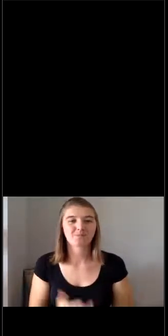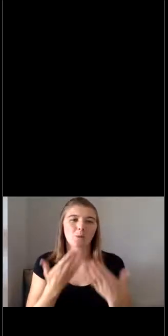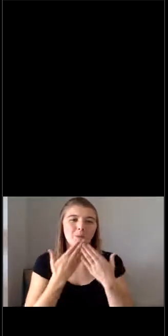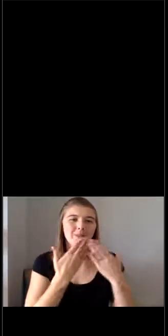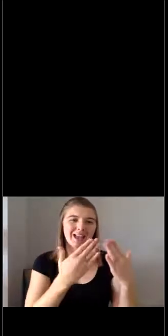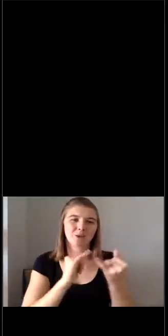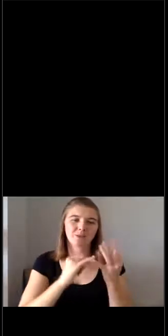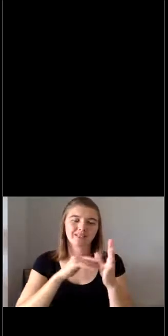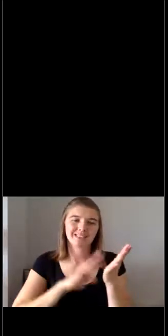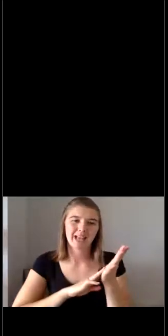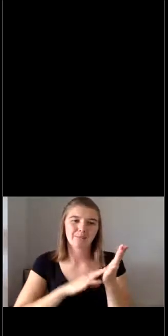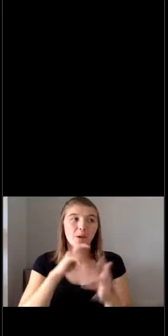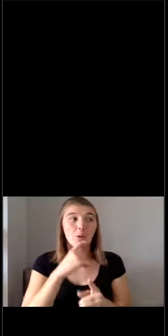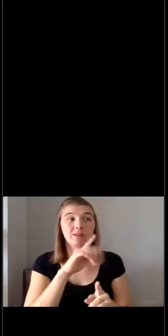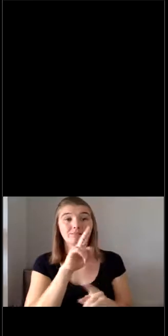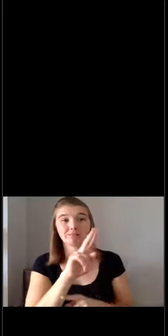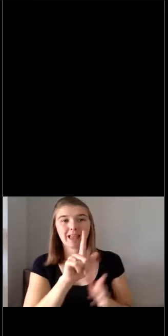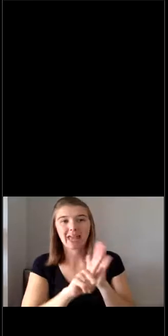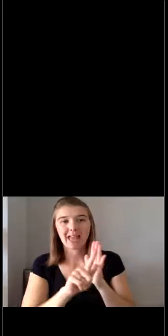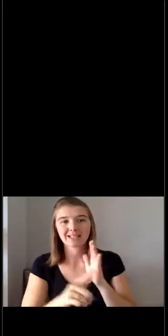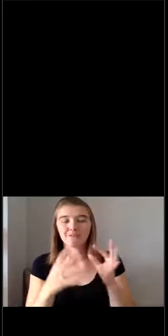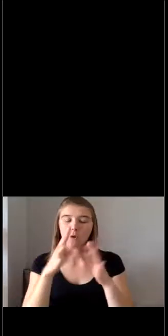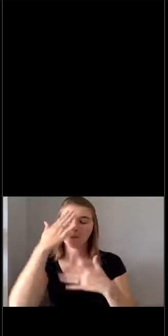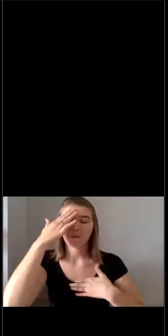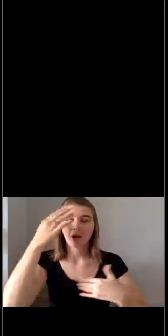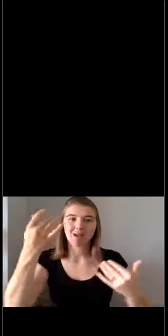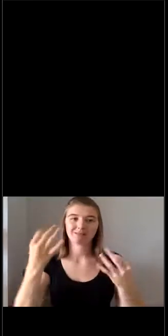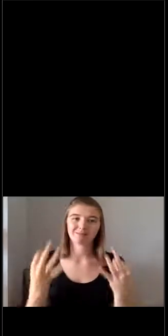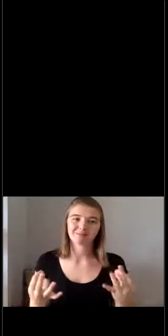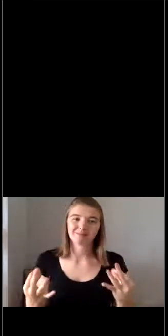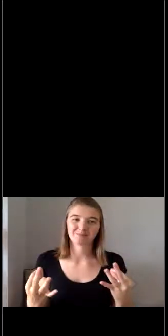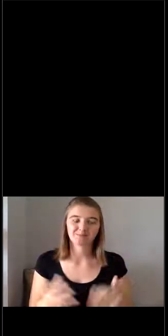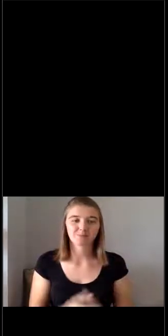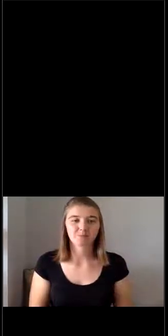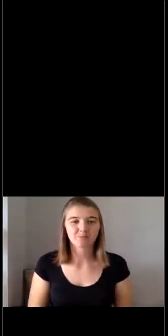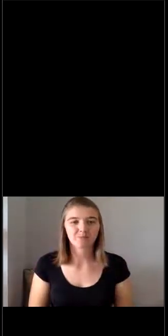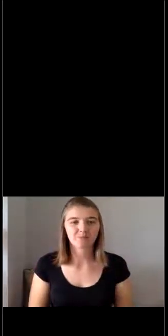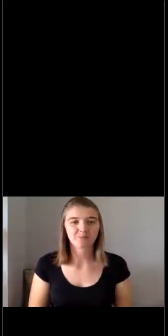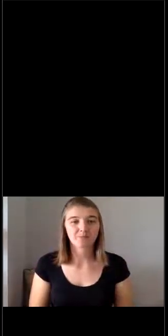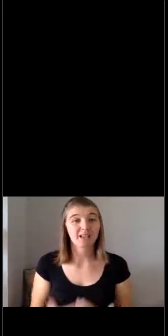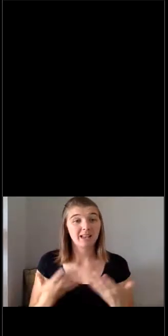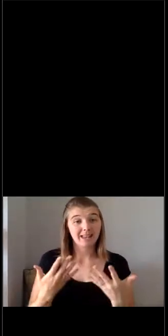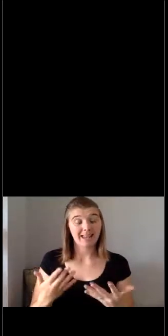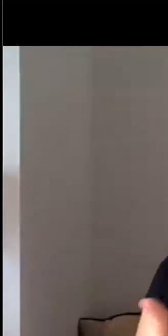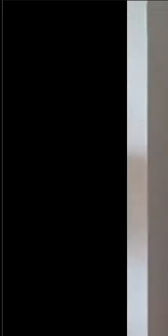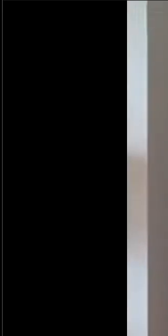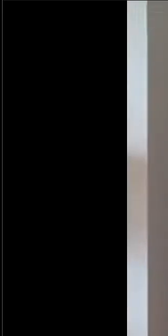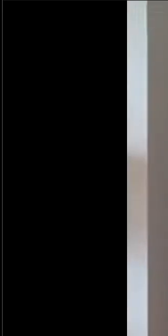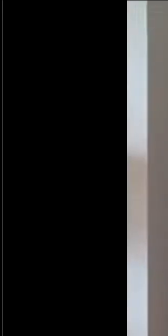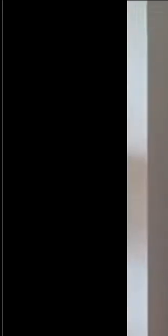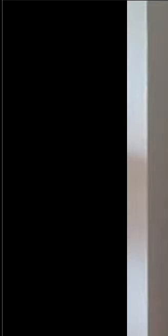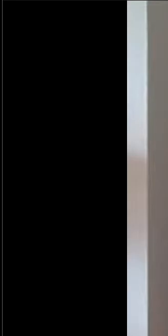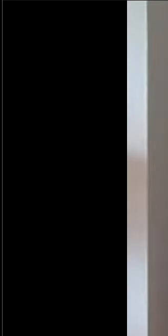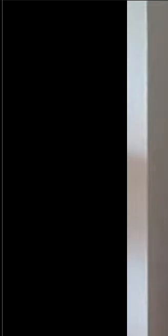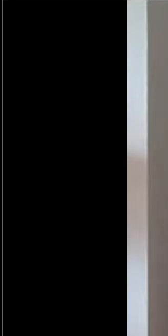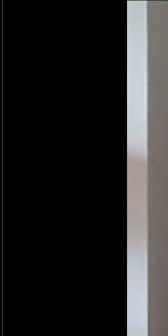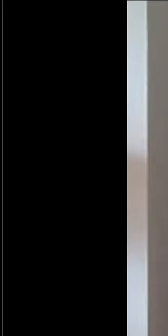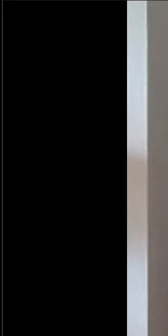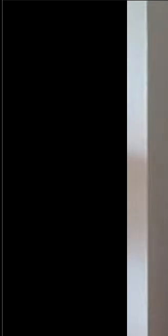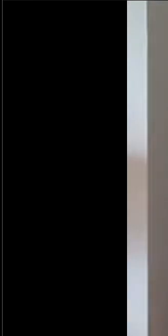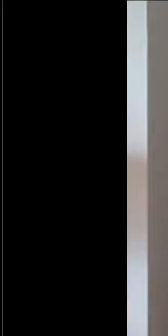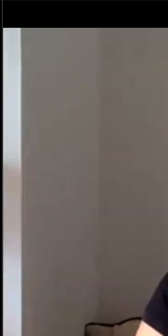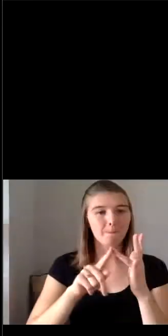Now, our next speaker is Boon Teo. Now, Boon doesn't have a presentation. In fact, what we're doing slightly out of the ordinary for